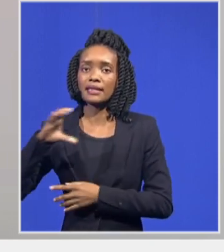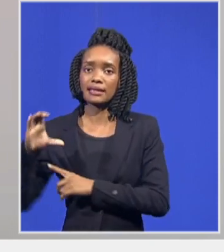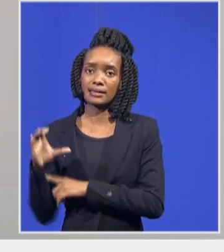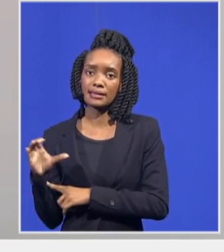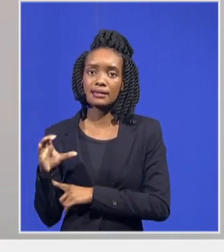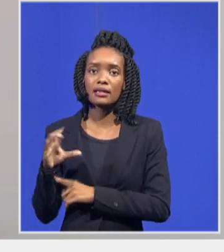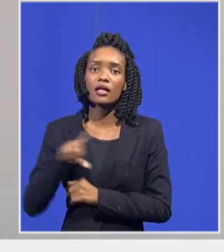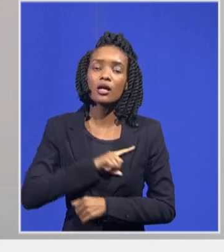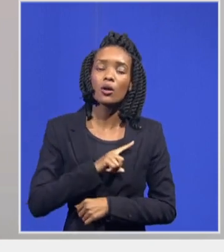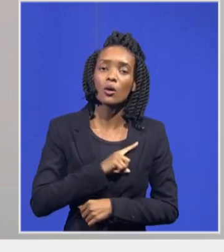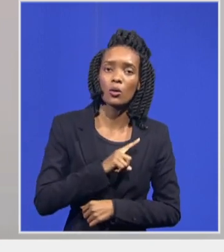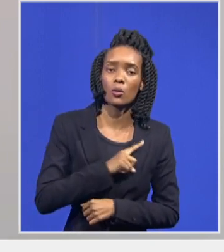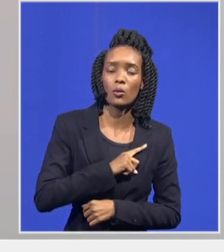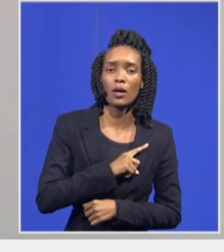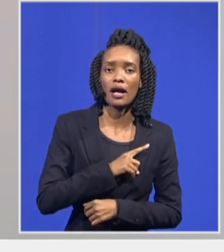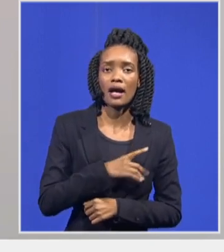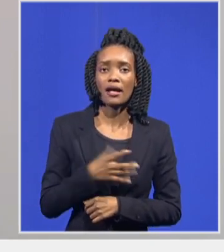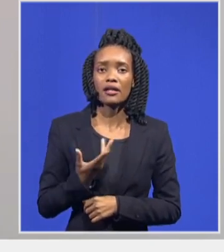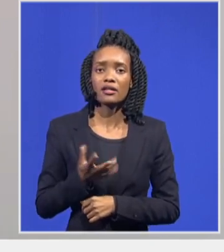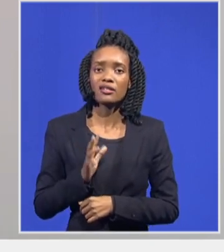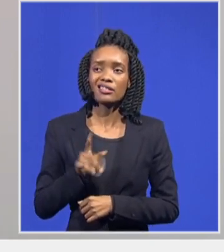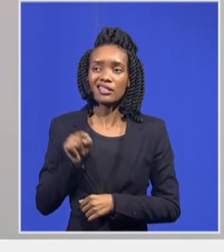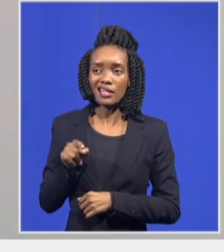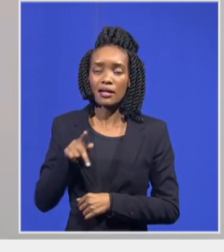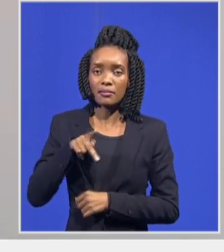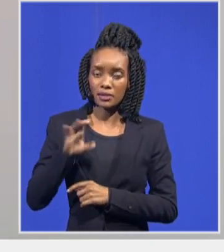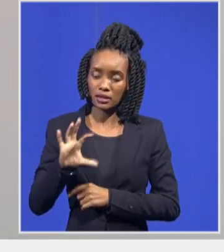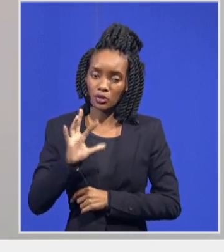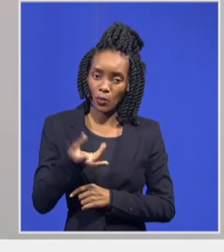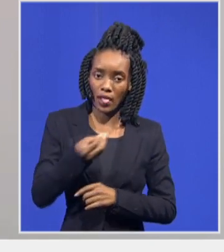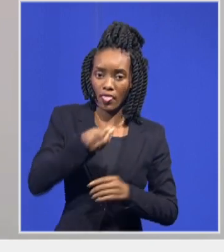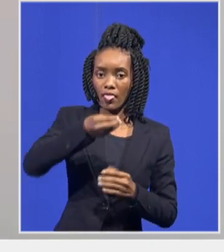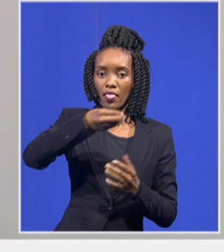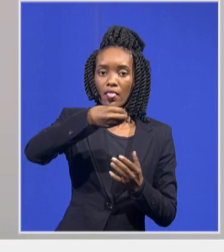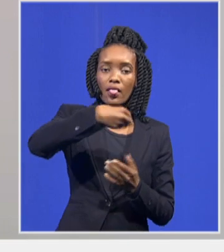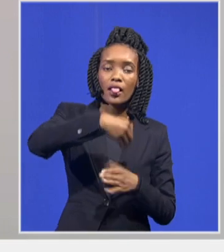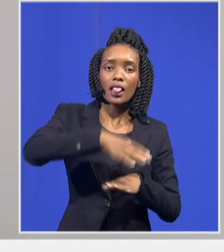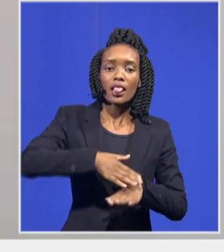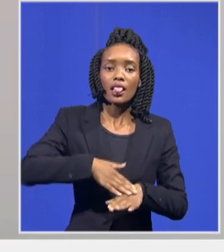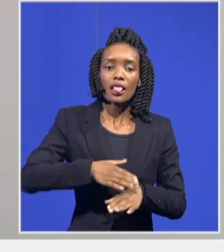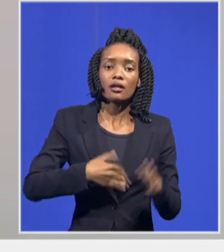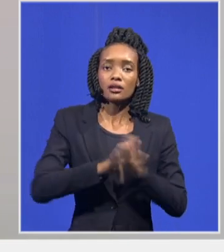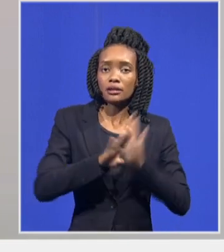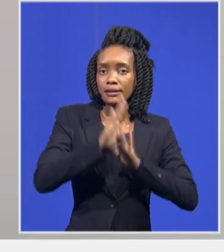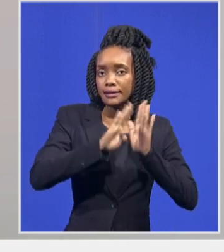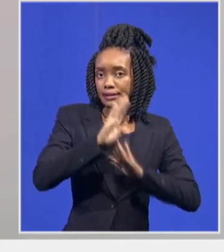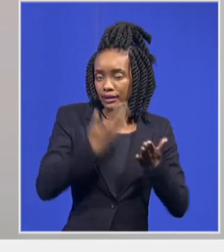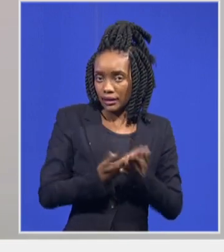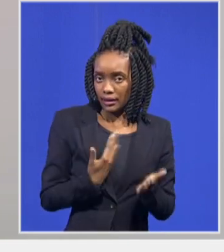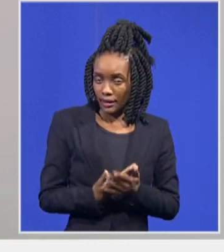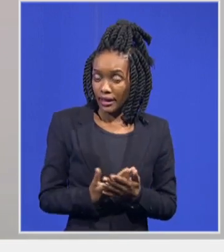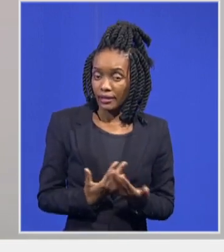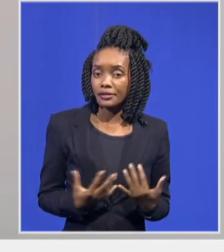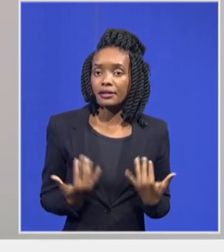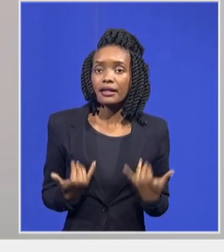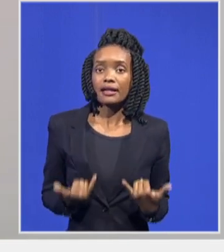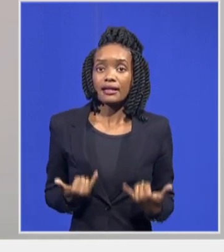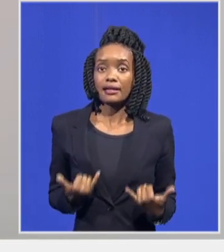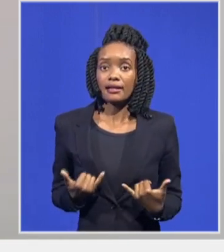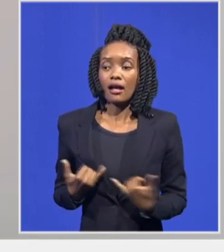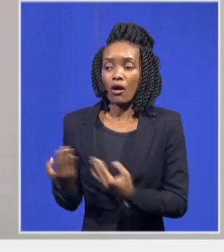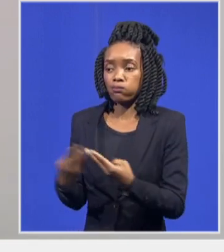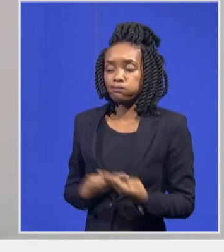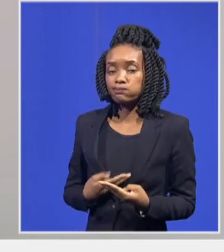feed into enhancing the investment plan as well as the implementation plan. Now that we have received